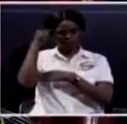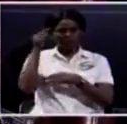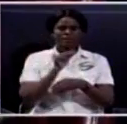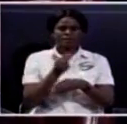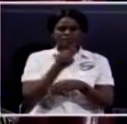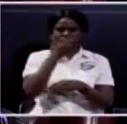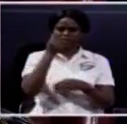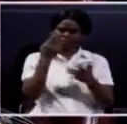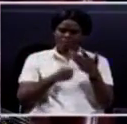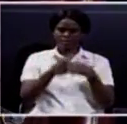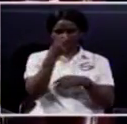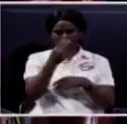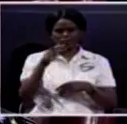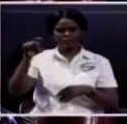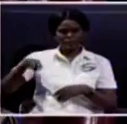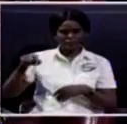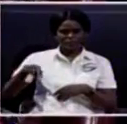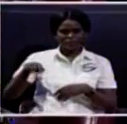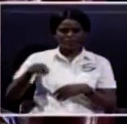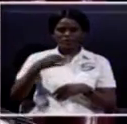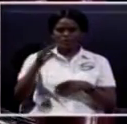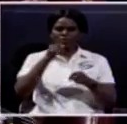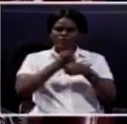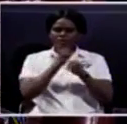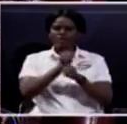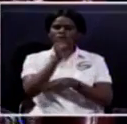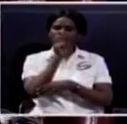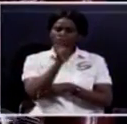must look at means of making